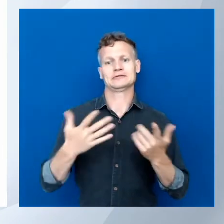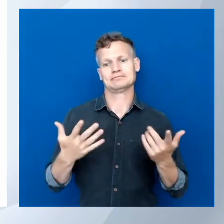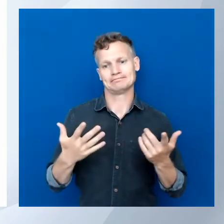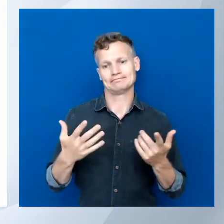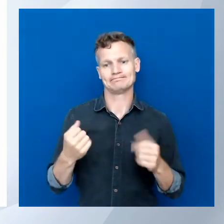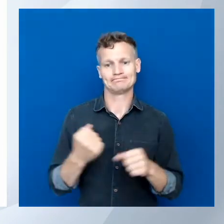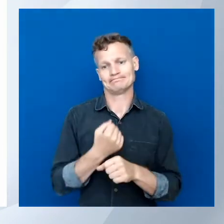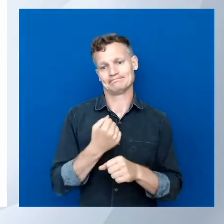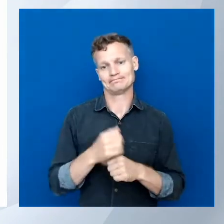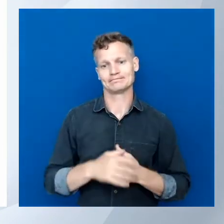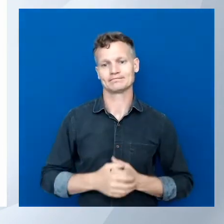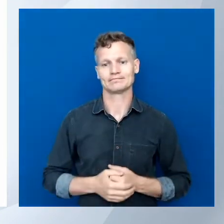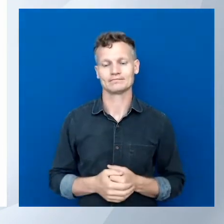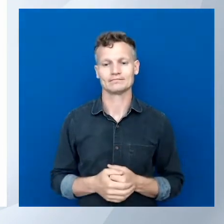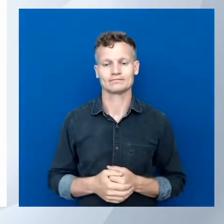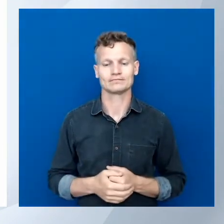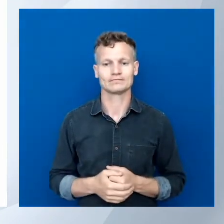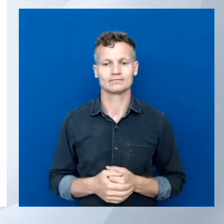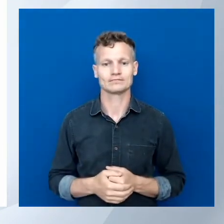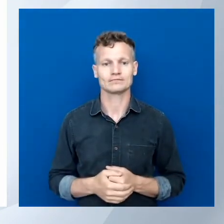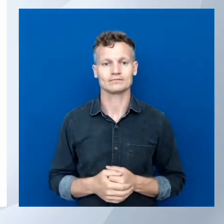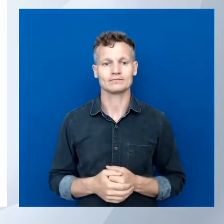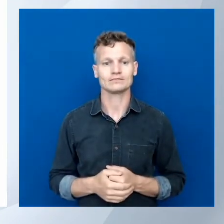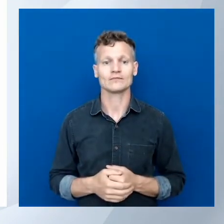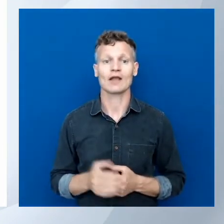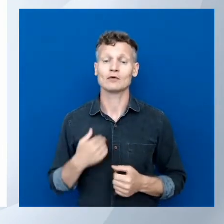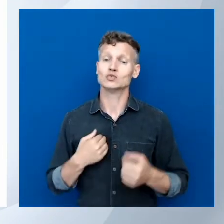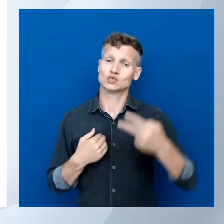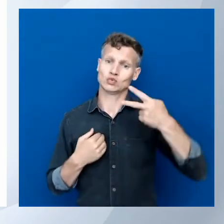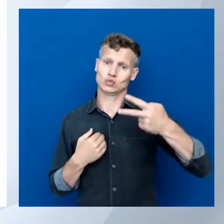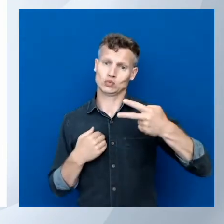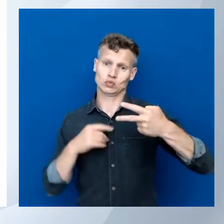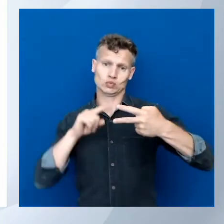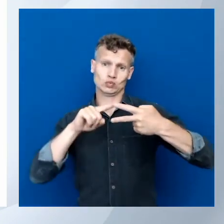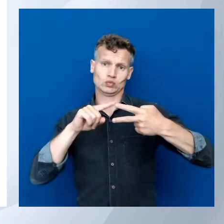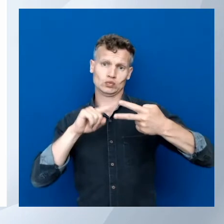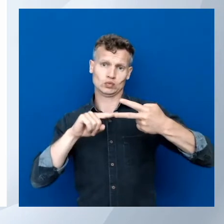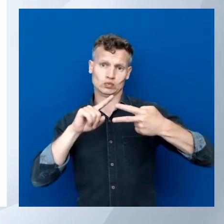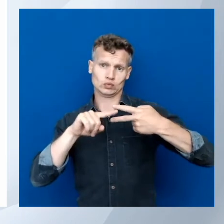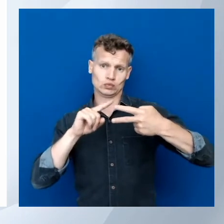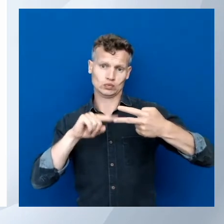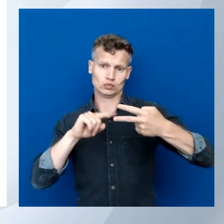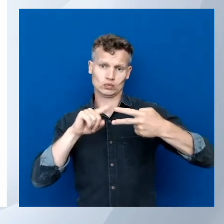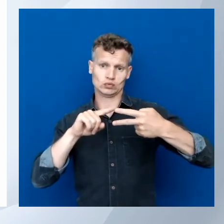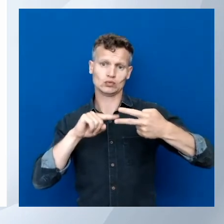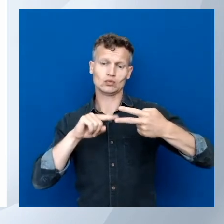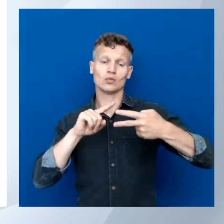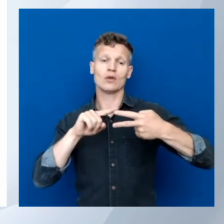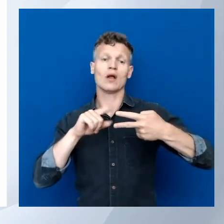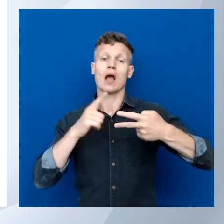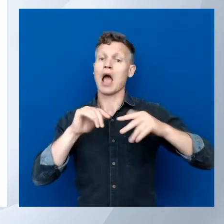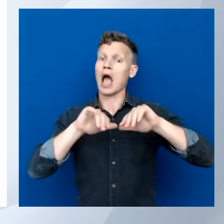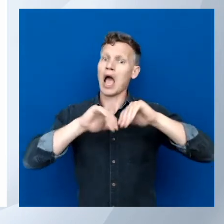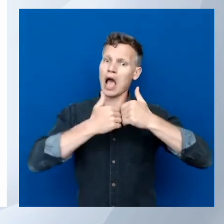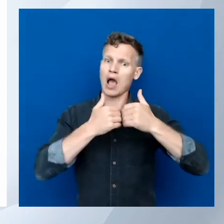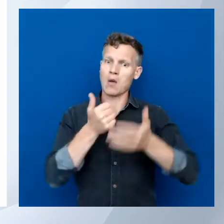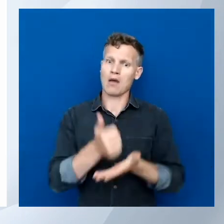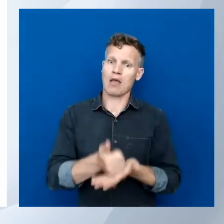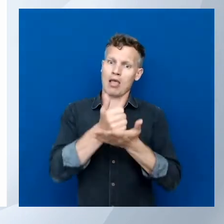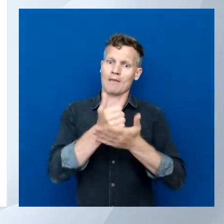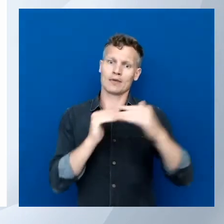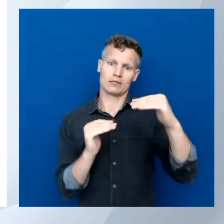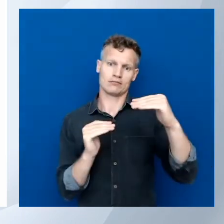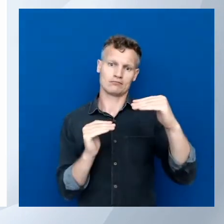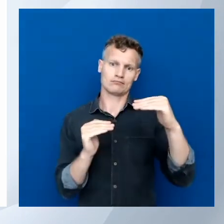So there's actually 2 ways in which you can fix unfair behavior in your model. The first